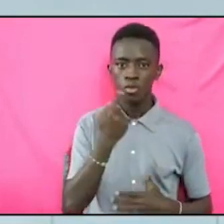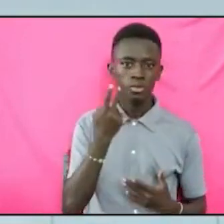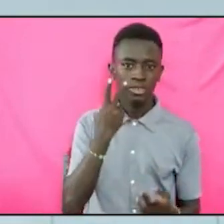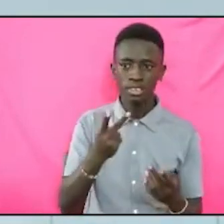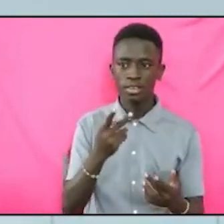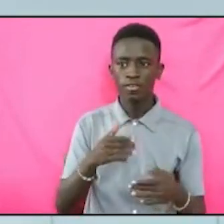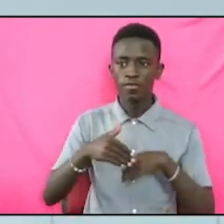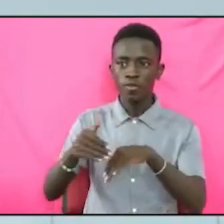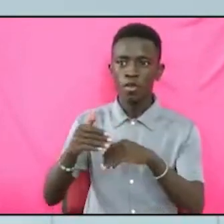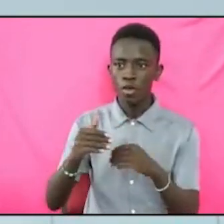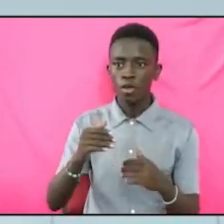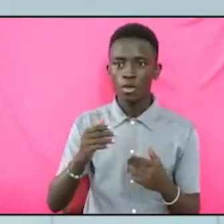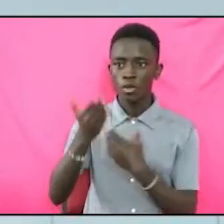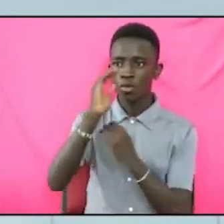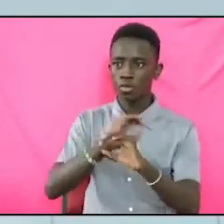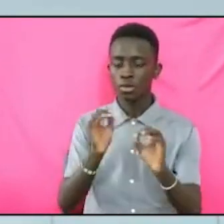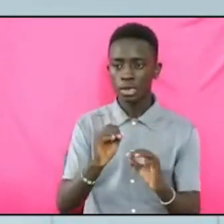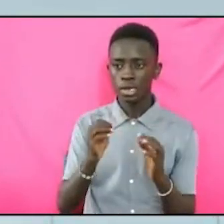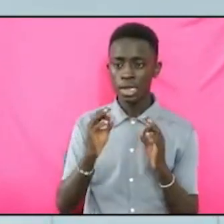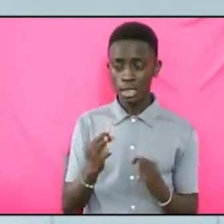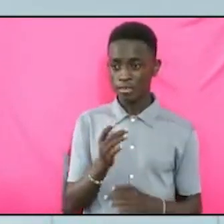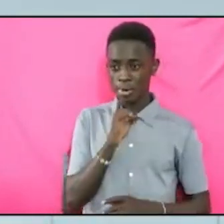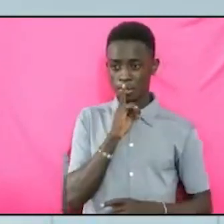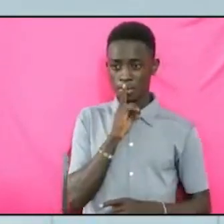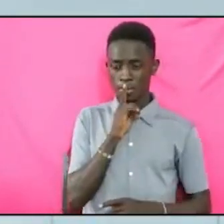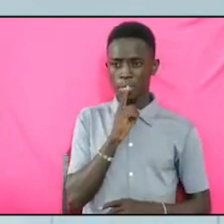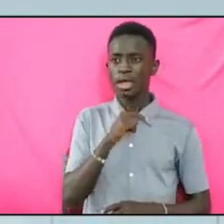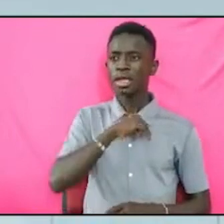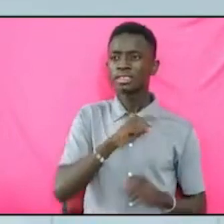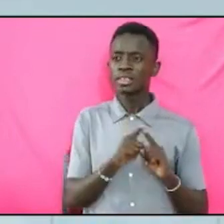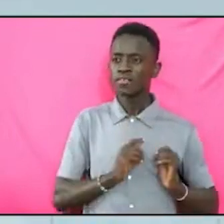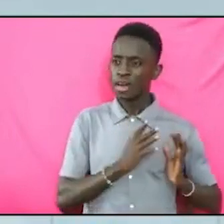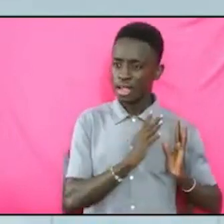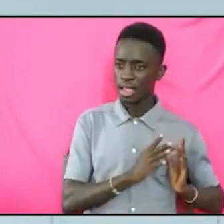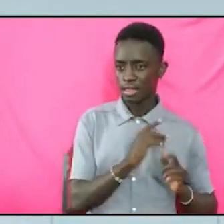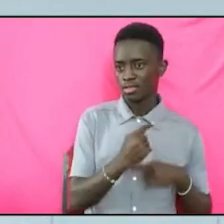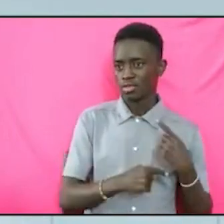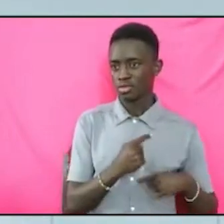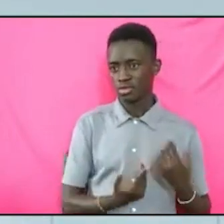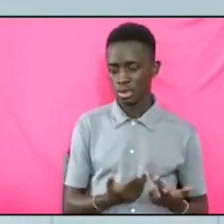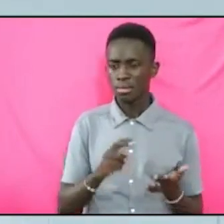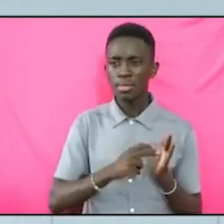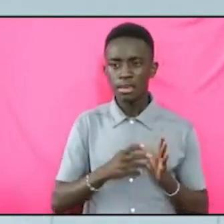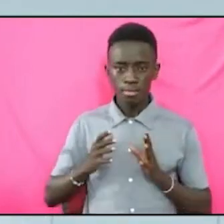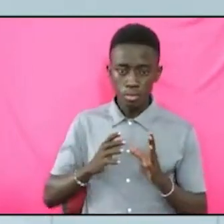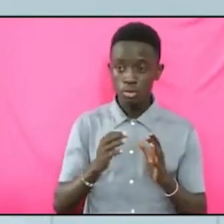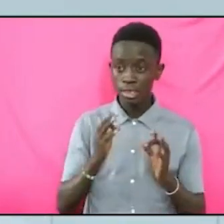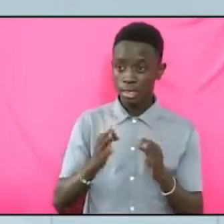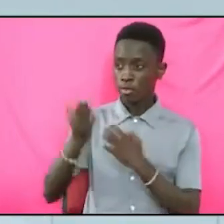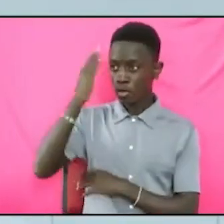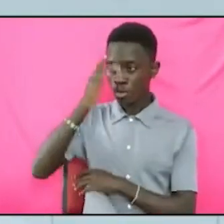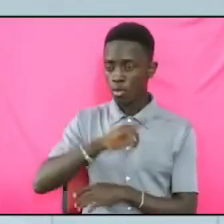I keep quiet, it is like fire within my system. It pushes us, that experience.